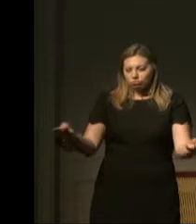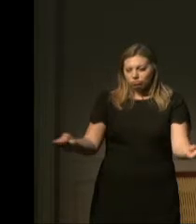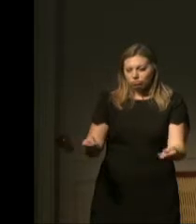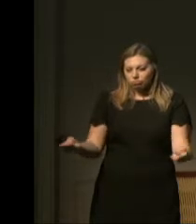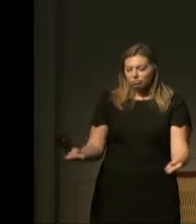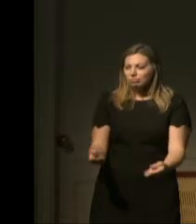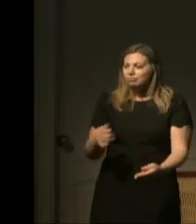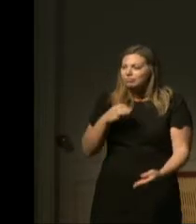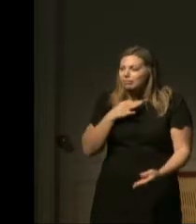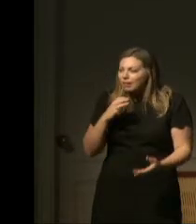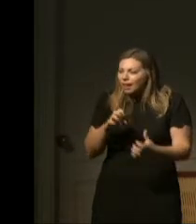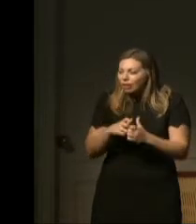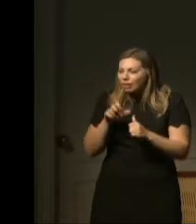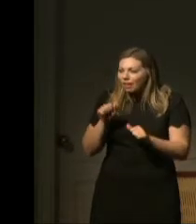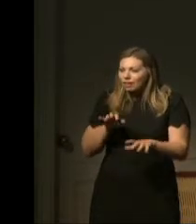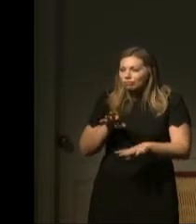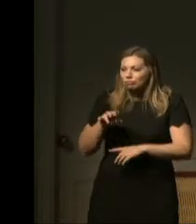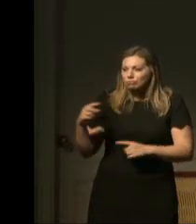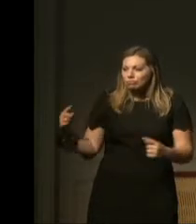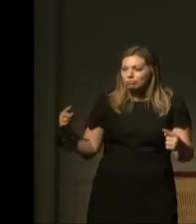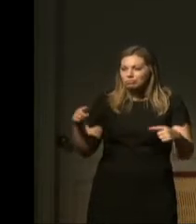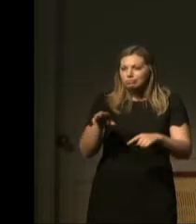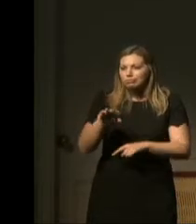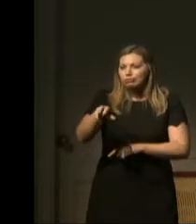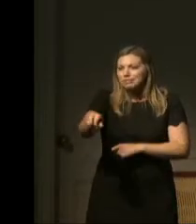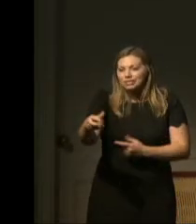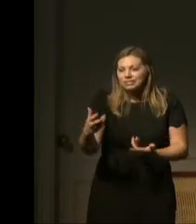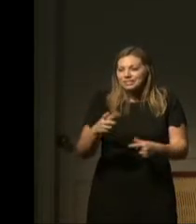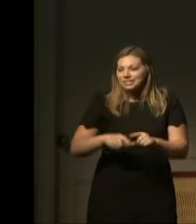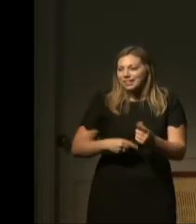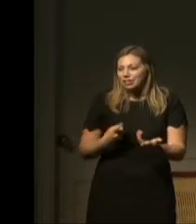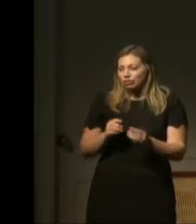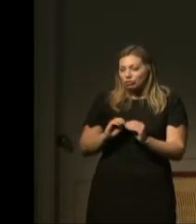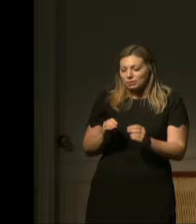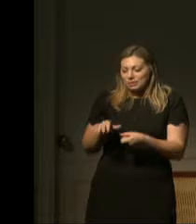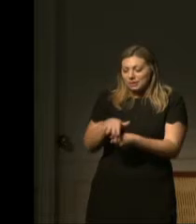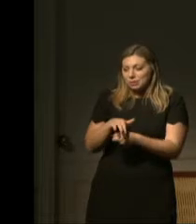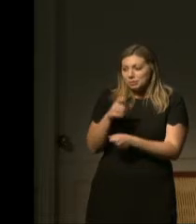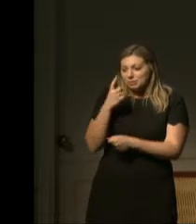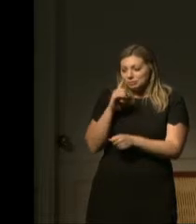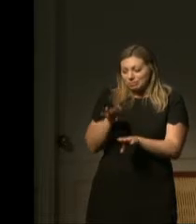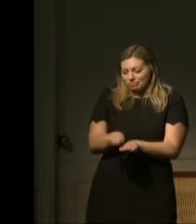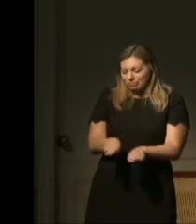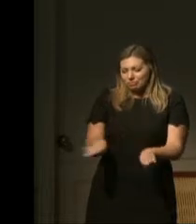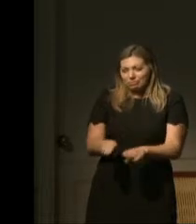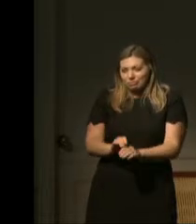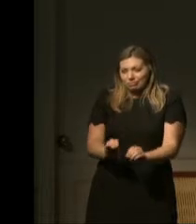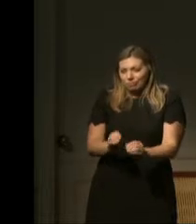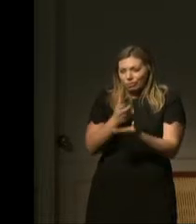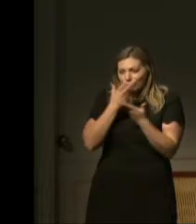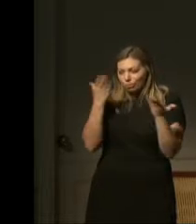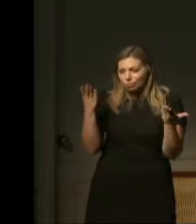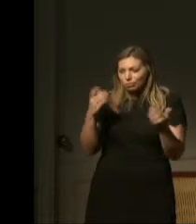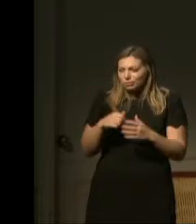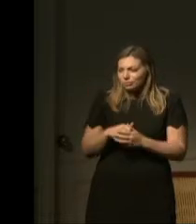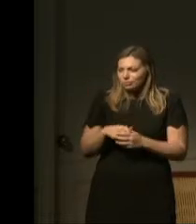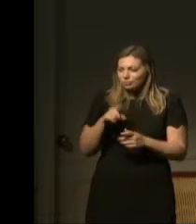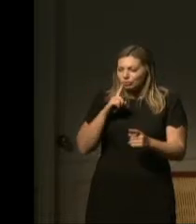they can possibly reach across the aisle. There's no space of floor to be seen.